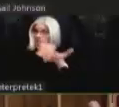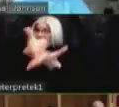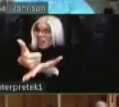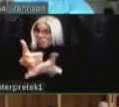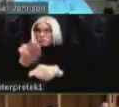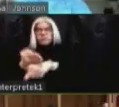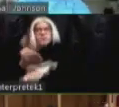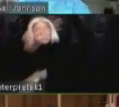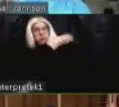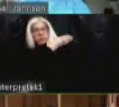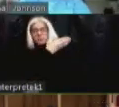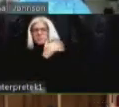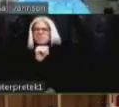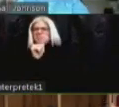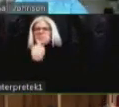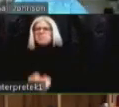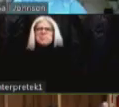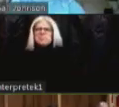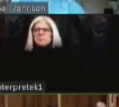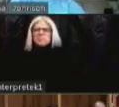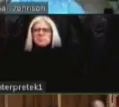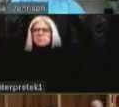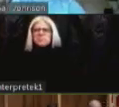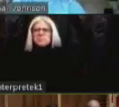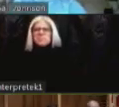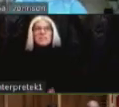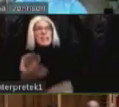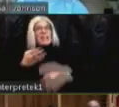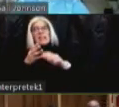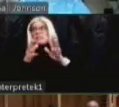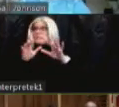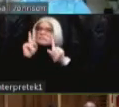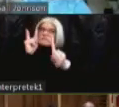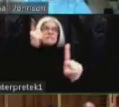but on pushing out the message and actually being effective.